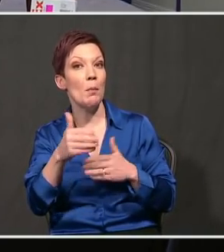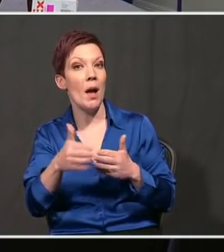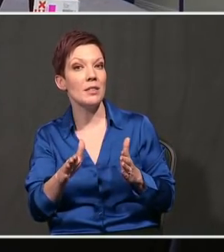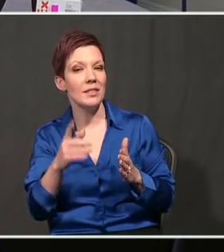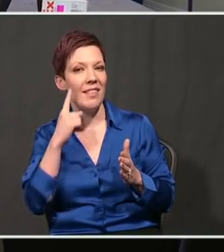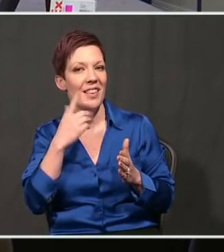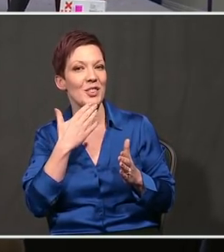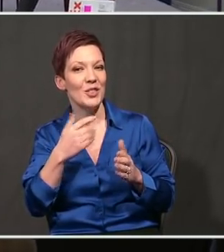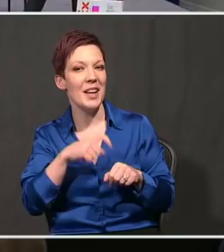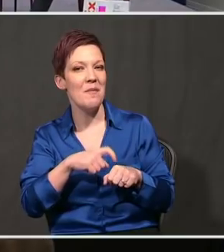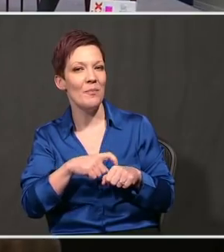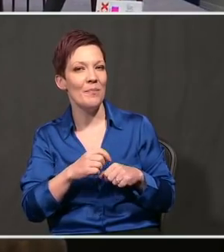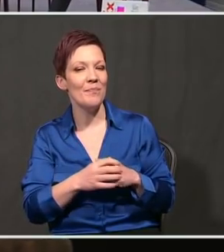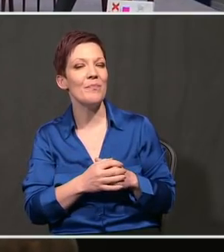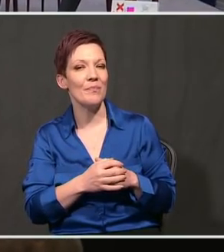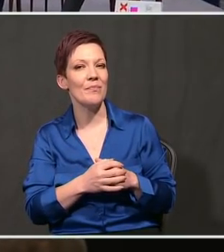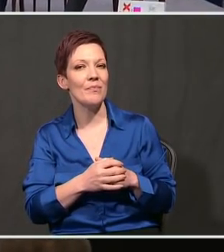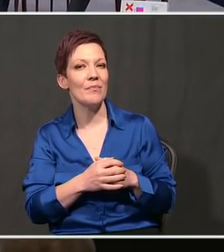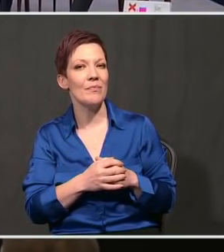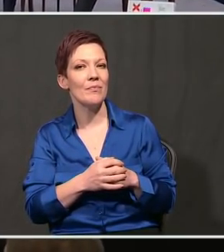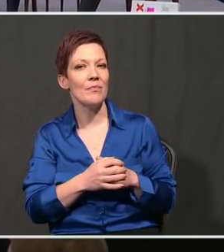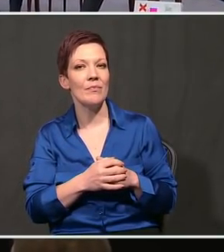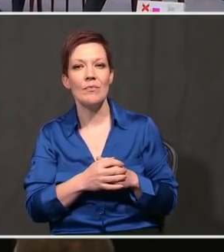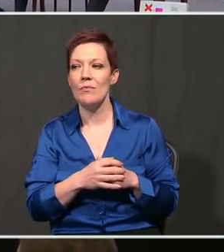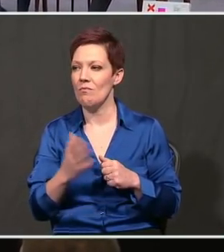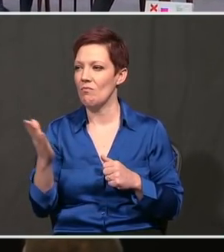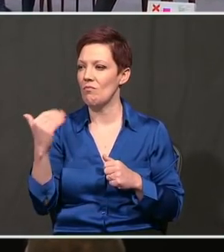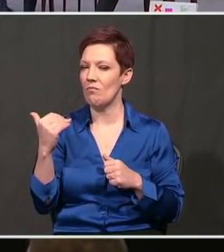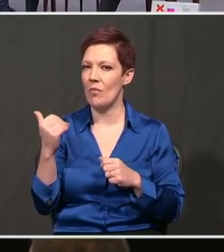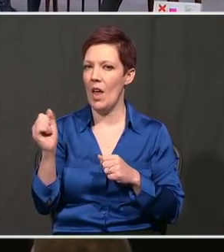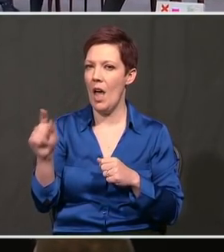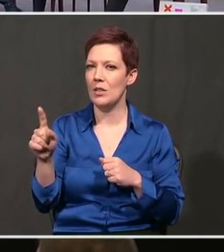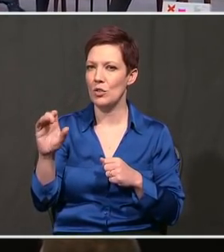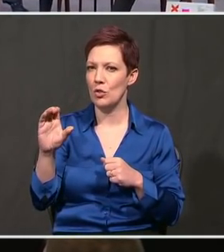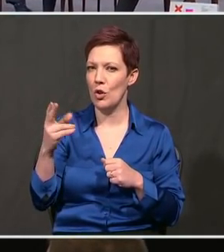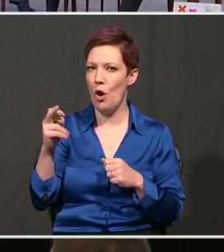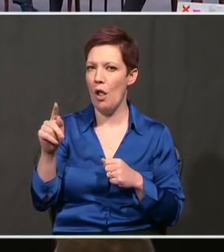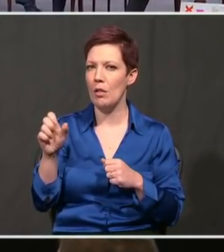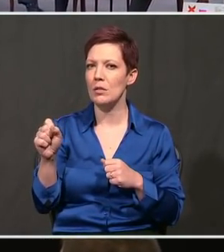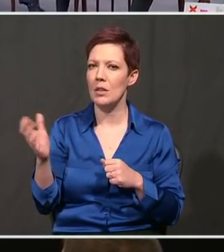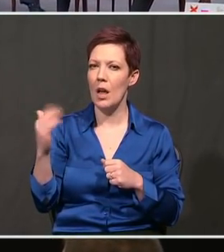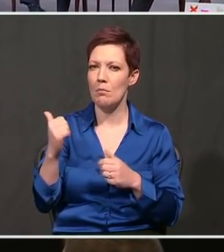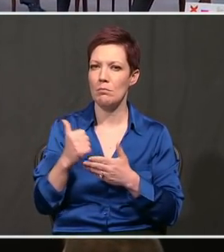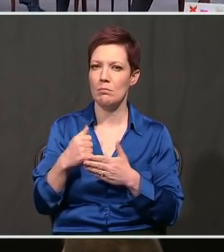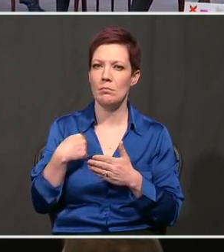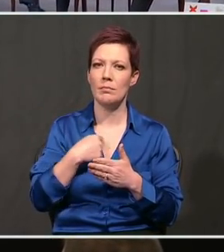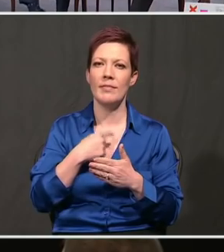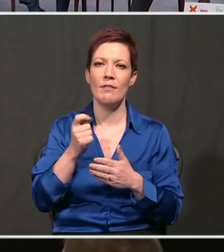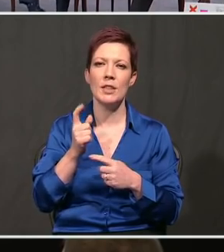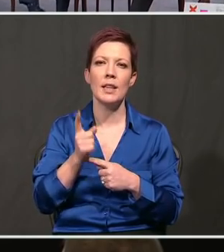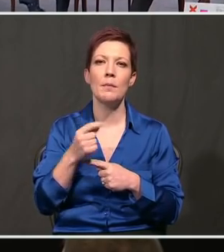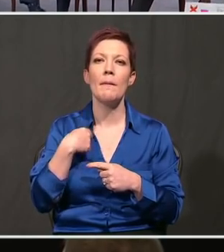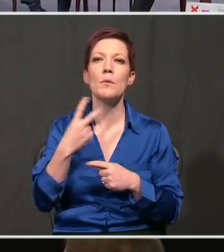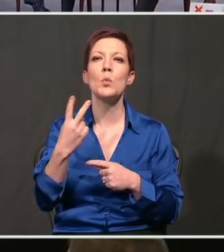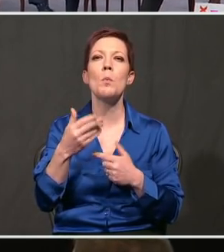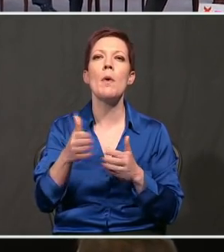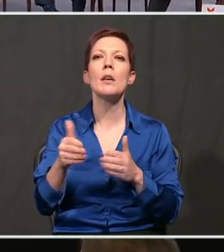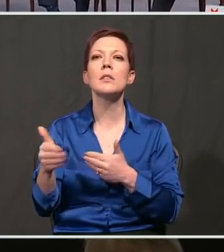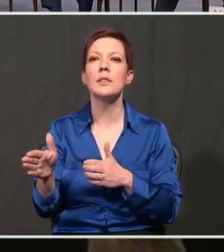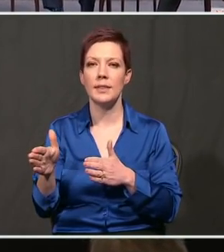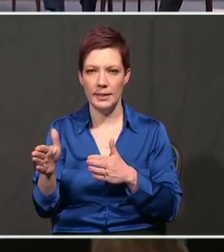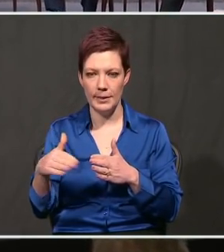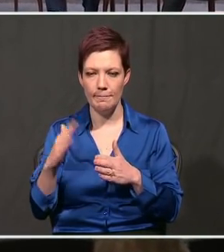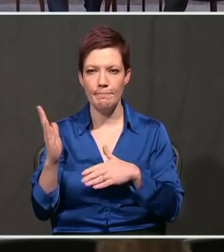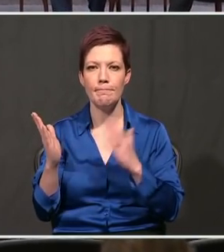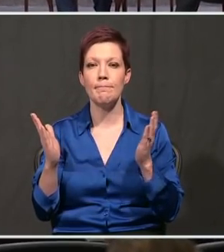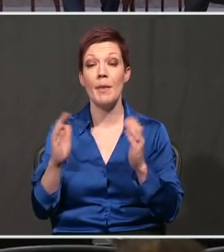time to do that. Okay. I'm gonna ask Charlton to come up for a second. Okay, so we have two boxes here. This is